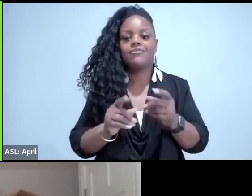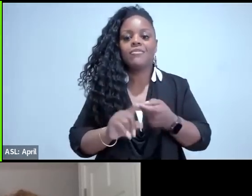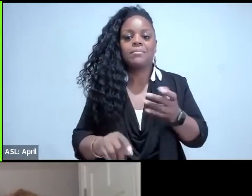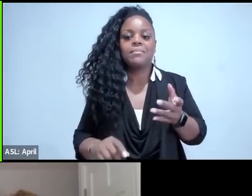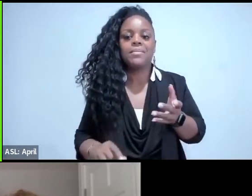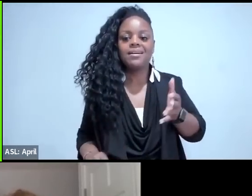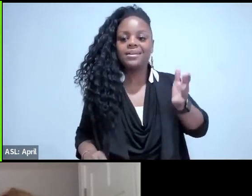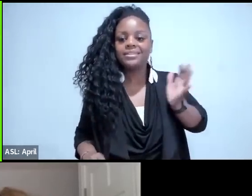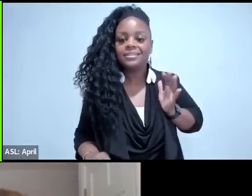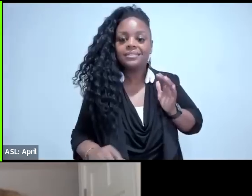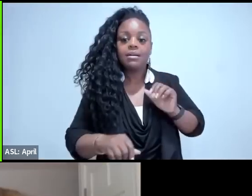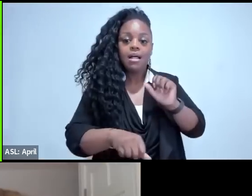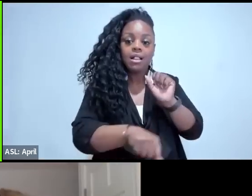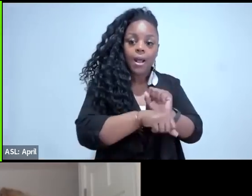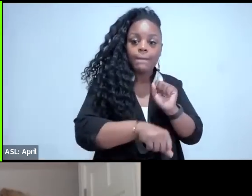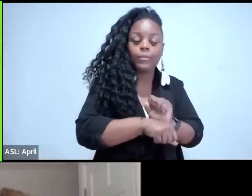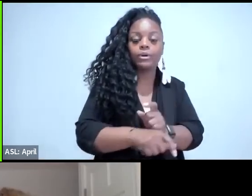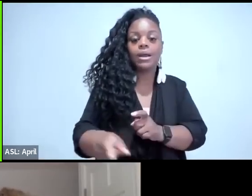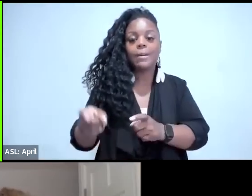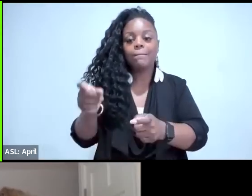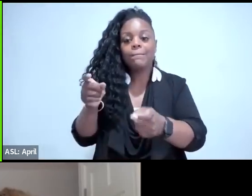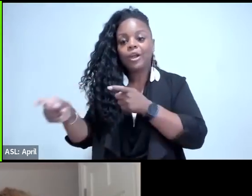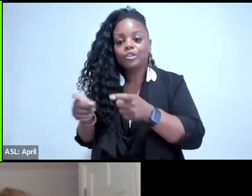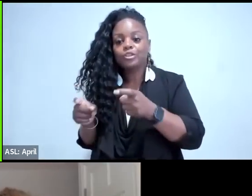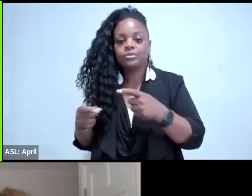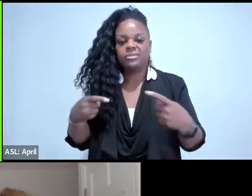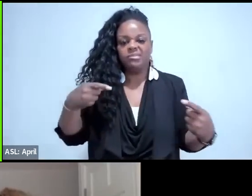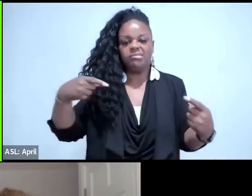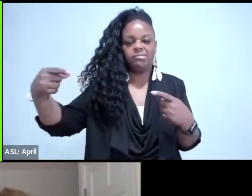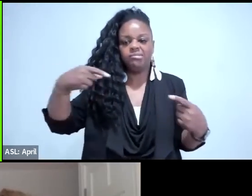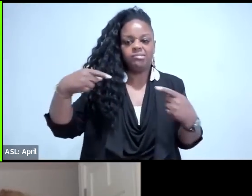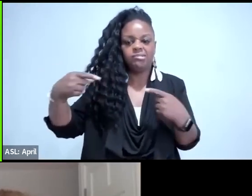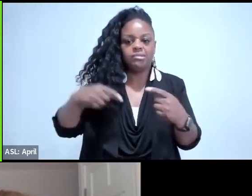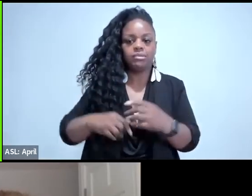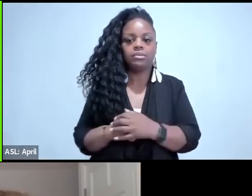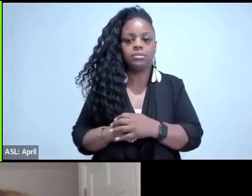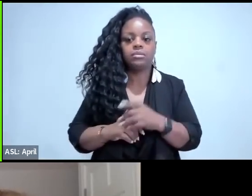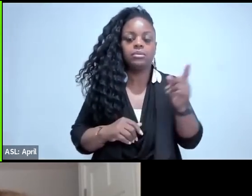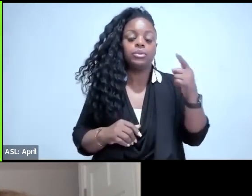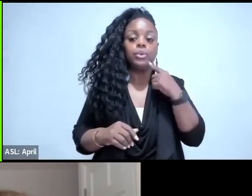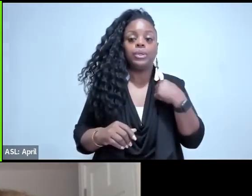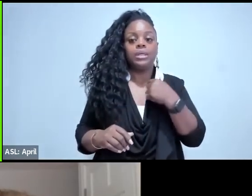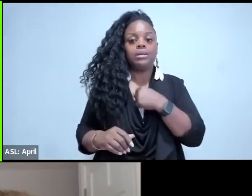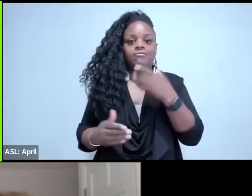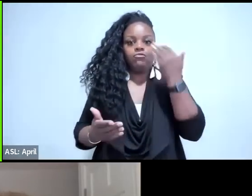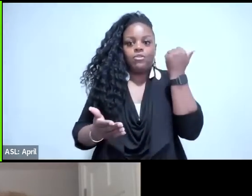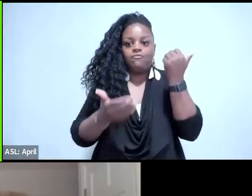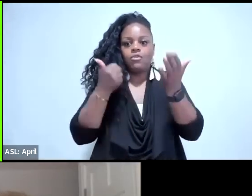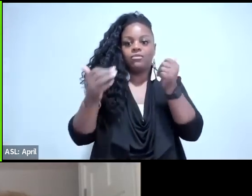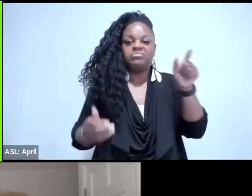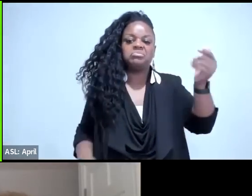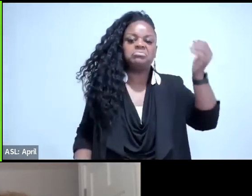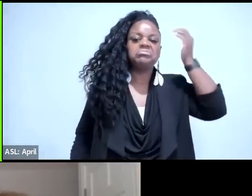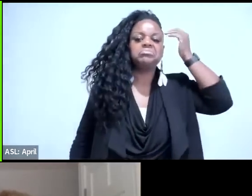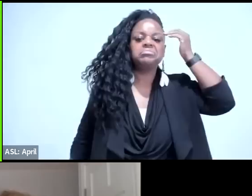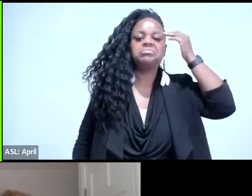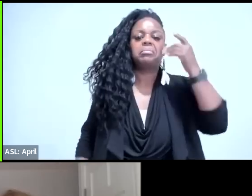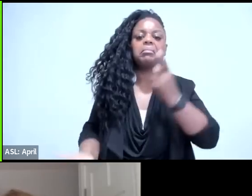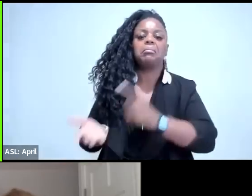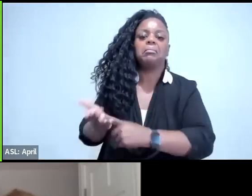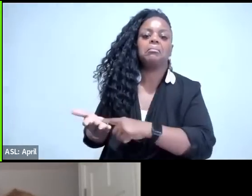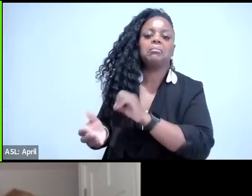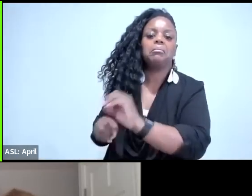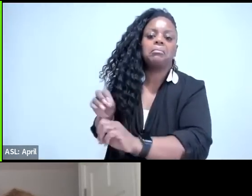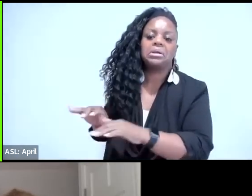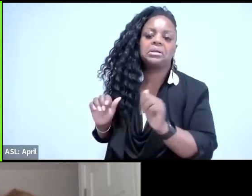particularly, for instance, in the World War I era. Joe is not only a history professor at Georgetown, but he is also the director